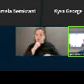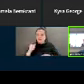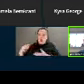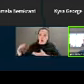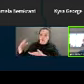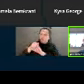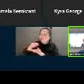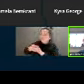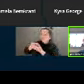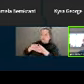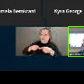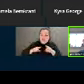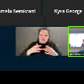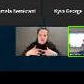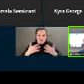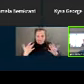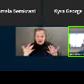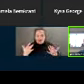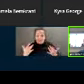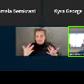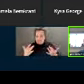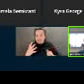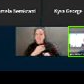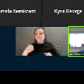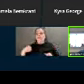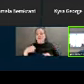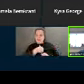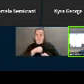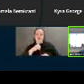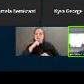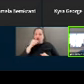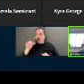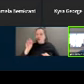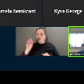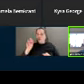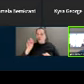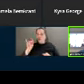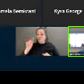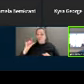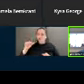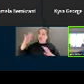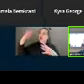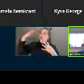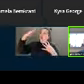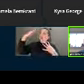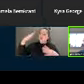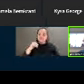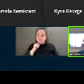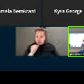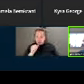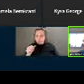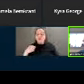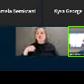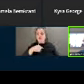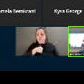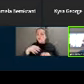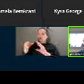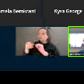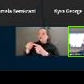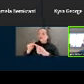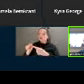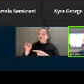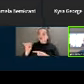incident. And we also limit our media statements to only those that support those victims and their families that we are serving. So it's a